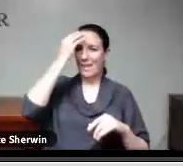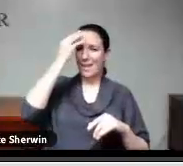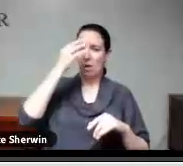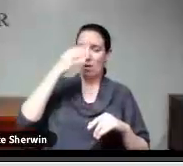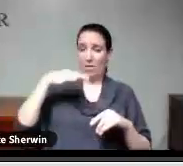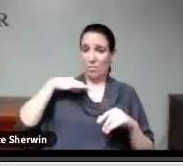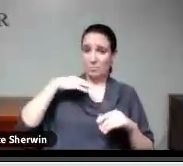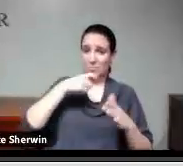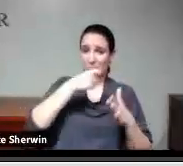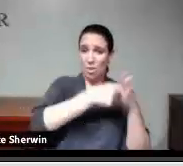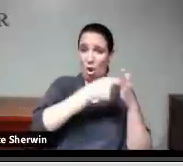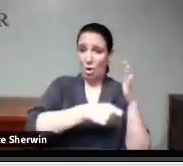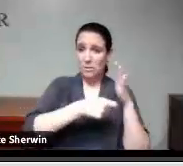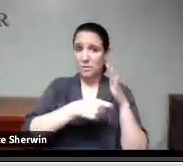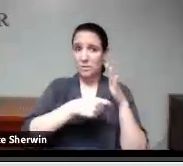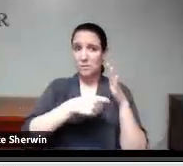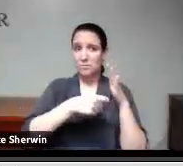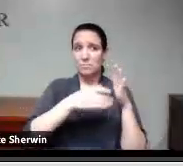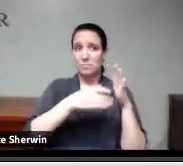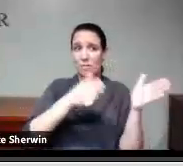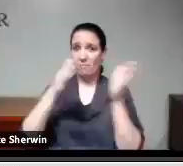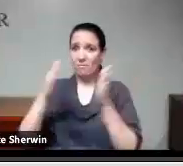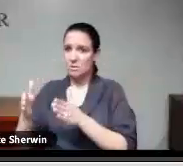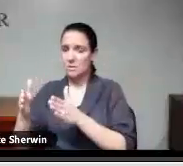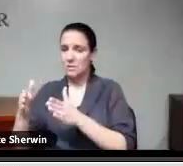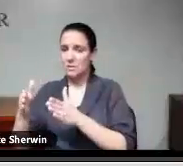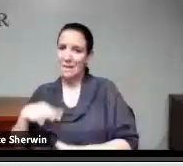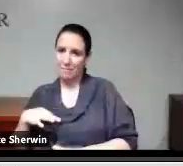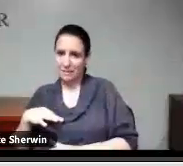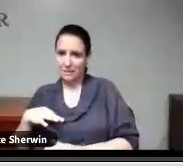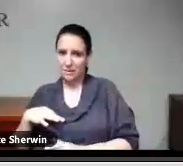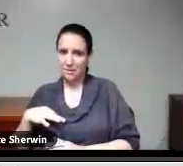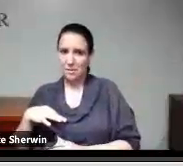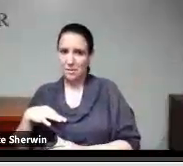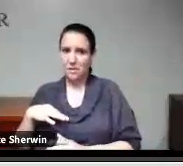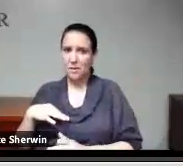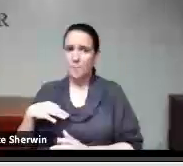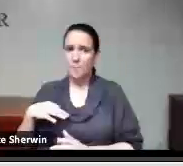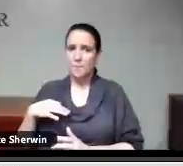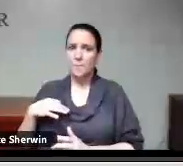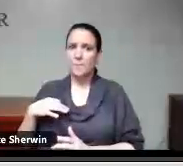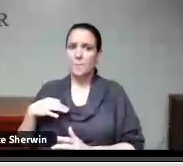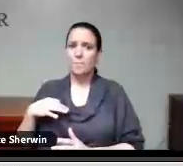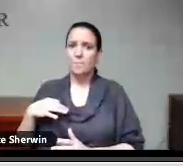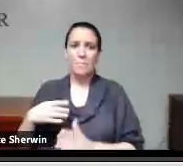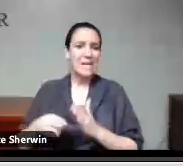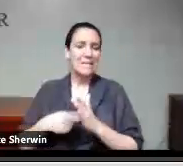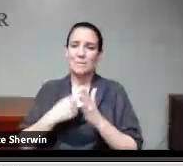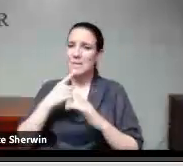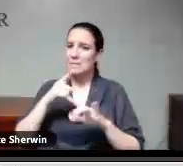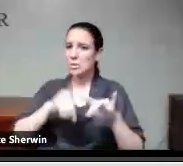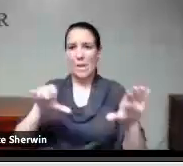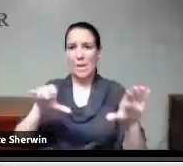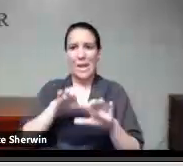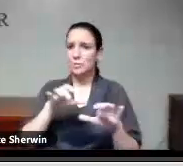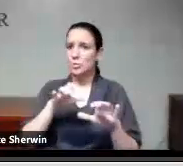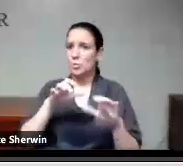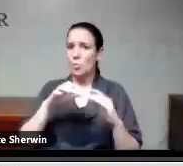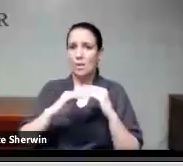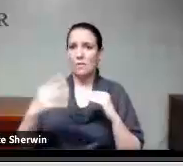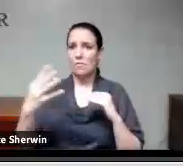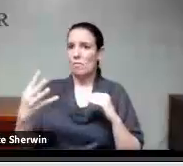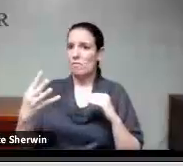That it's very sometimes it's prohibitive to think about level 4 evaluation because of the time